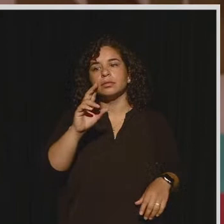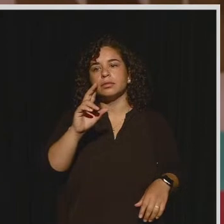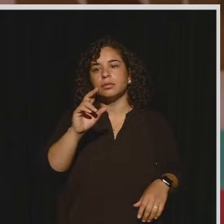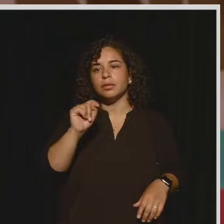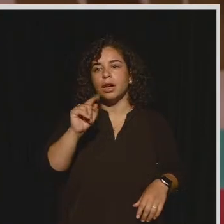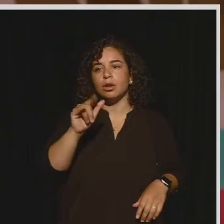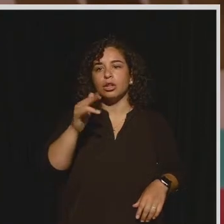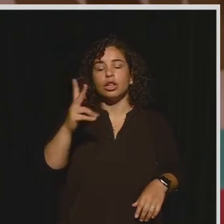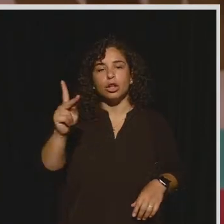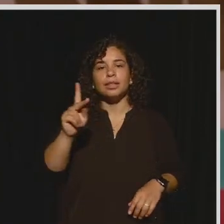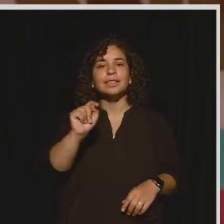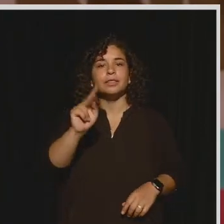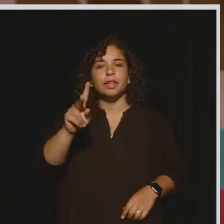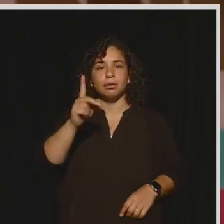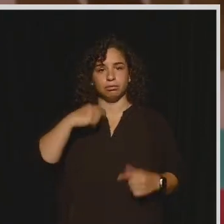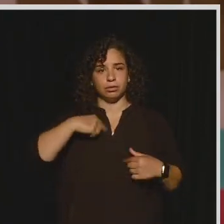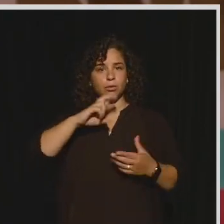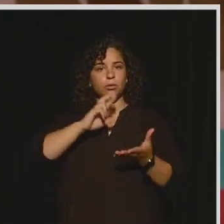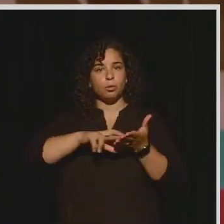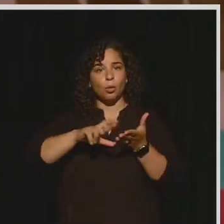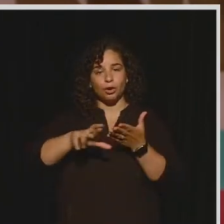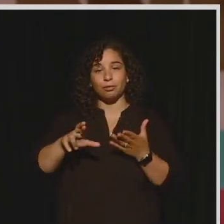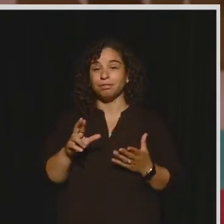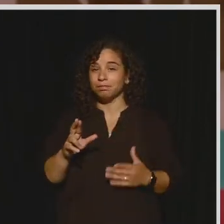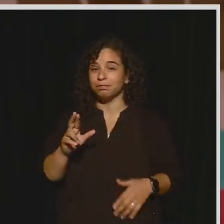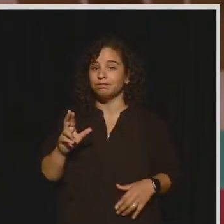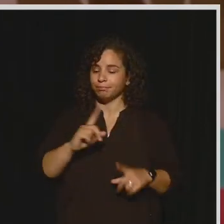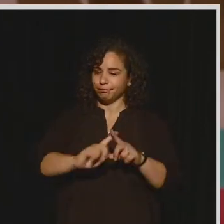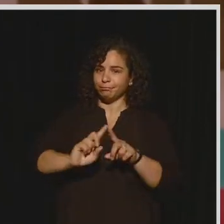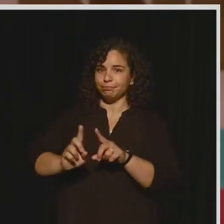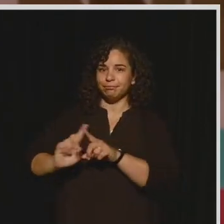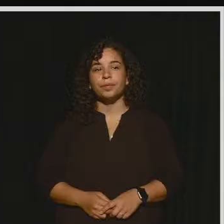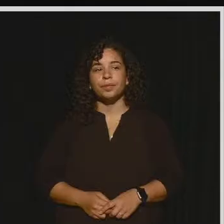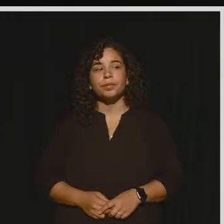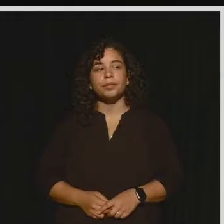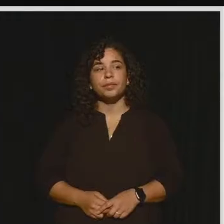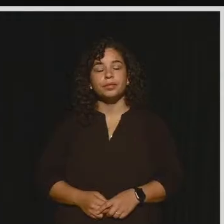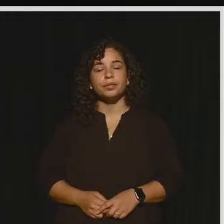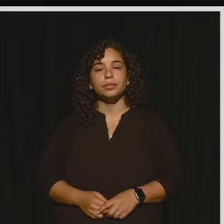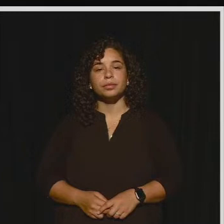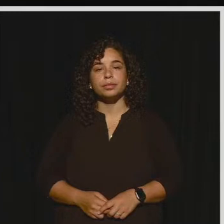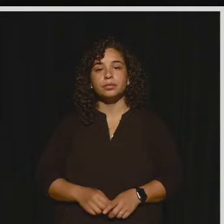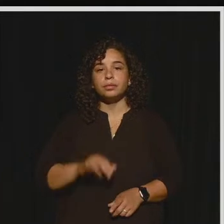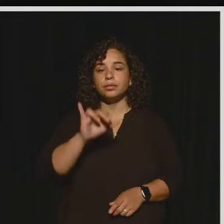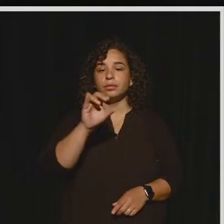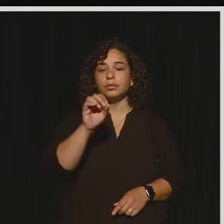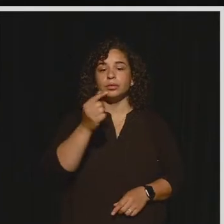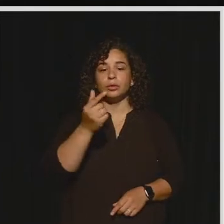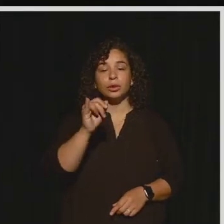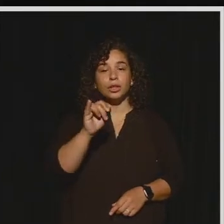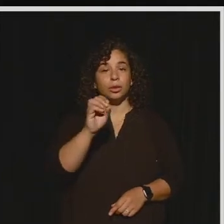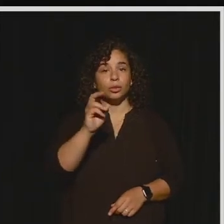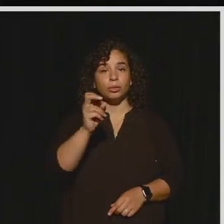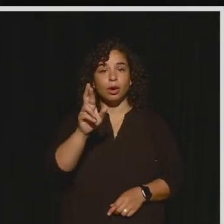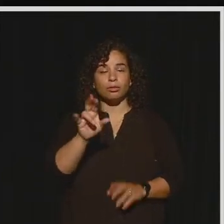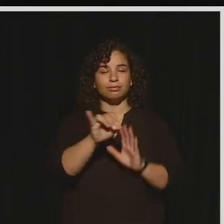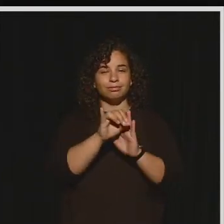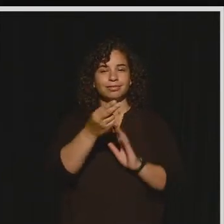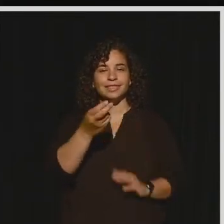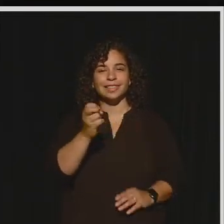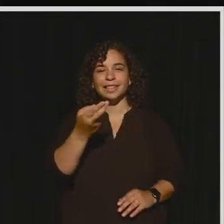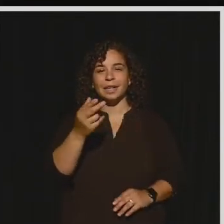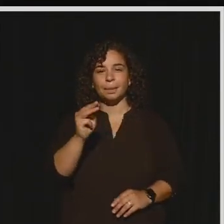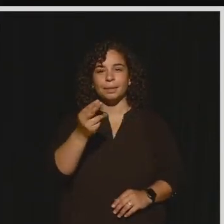film industry as well. Great, thanks for coming, Angus. Thanks for having me. Yogi Omar uses the pronouns he, him,